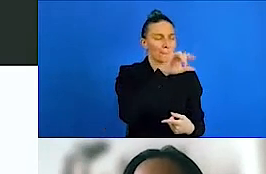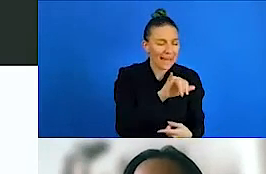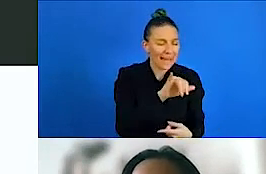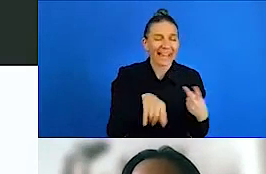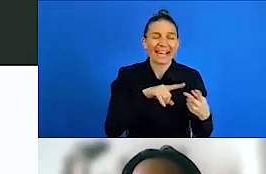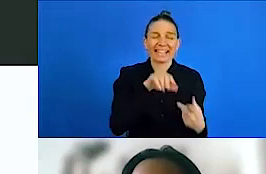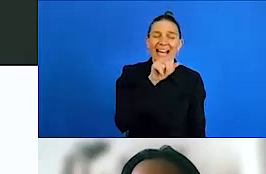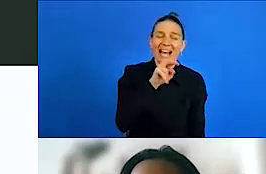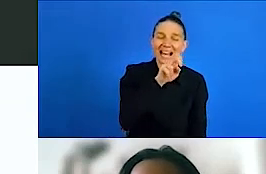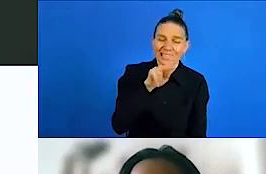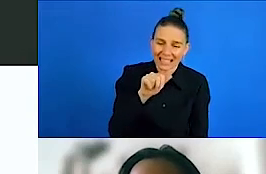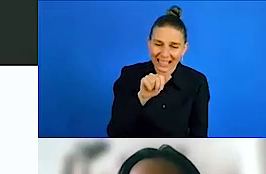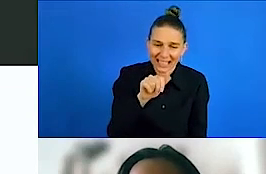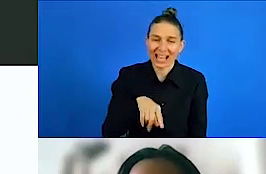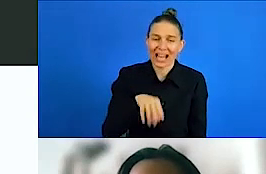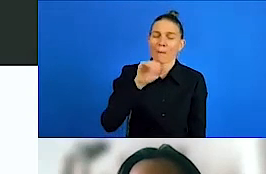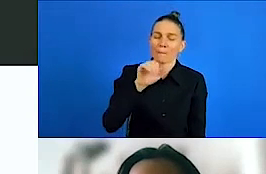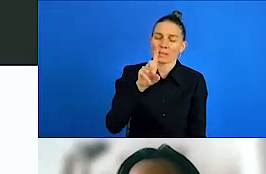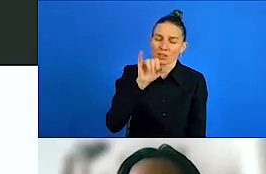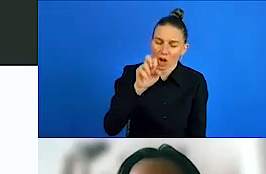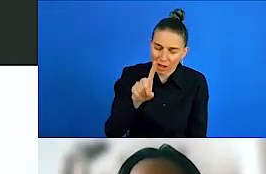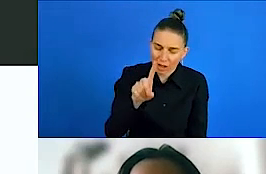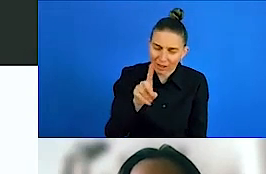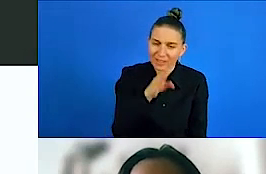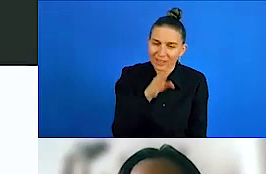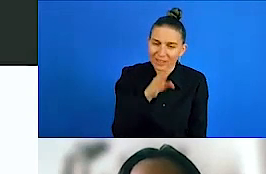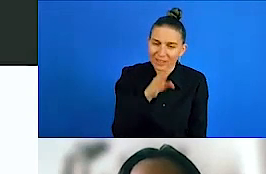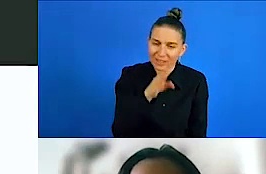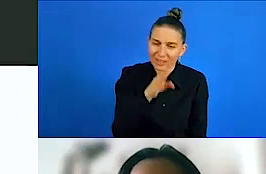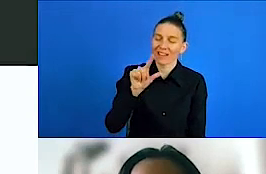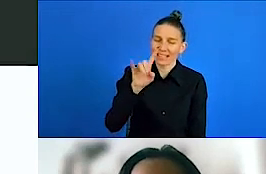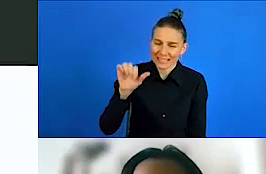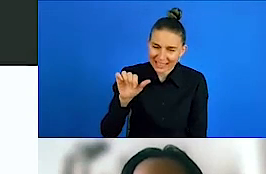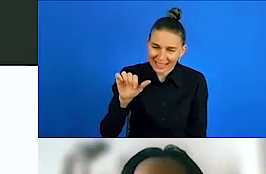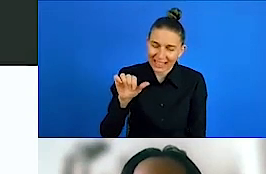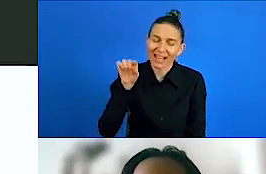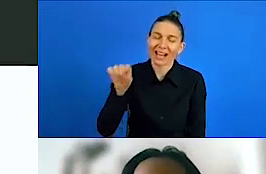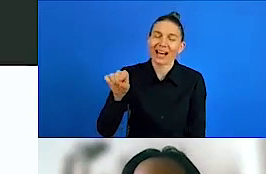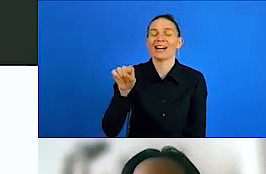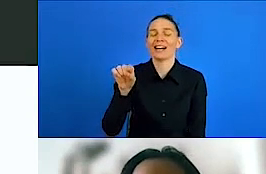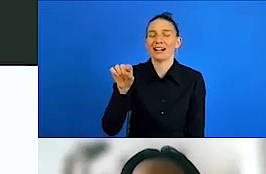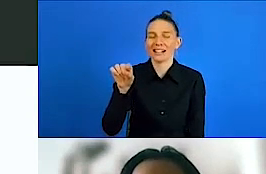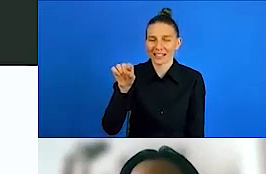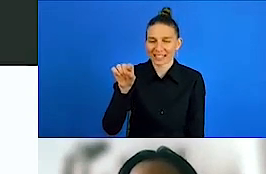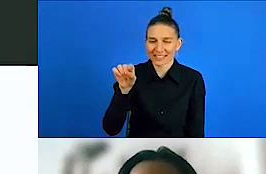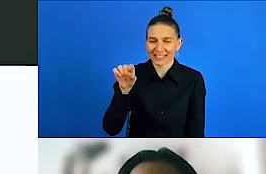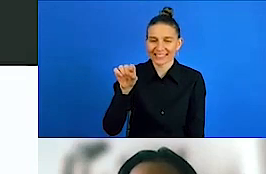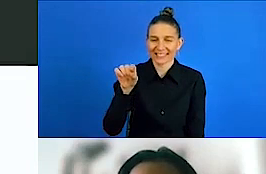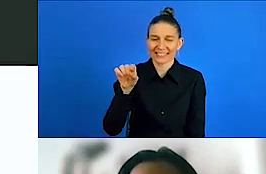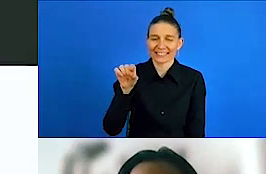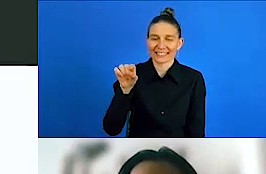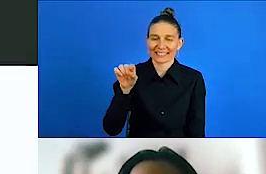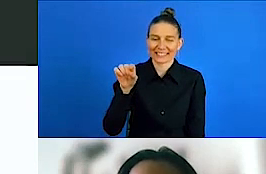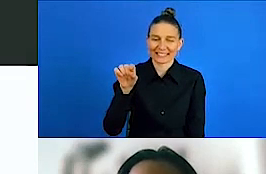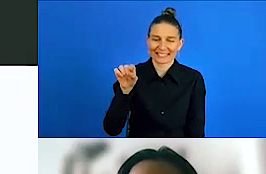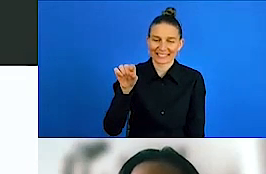Rabbani, McDonald, and Valentina for taking the time to join us and share sort of like